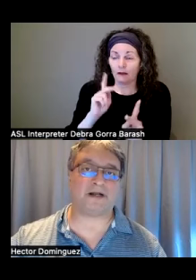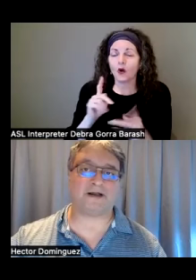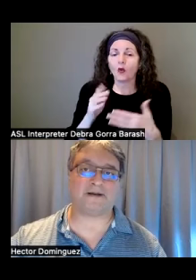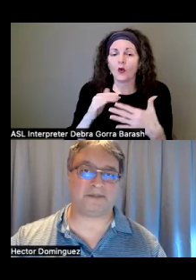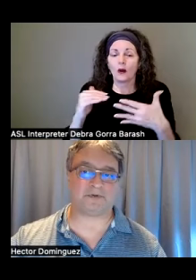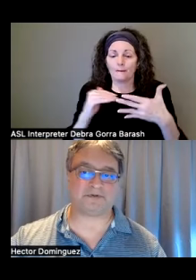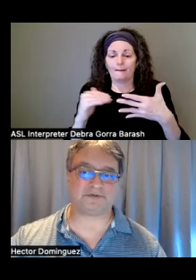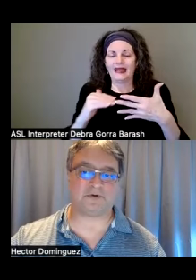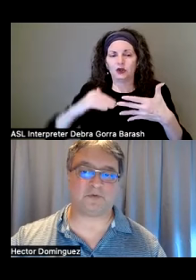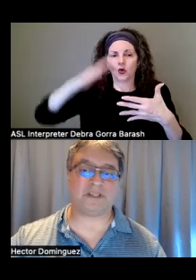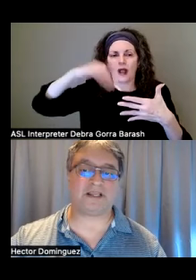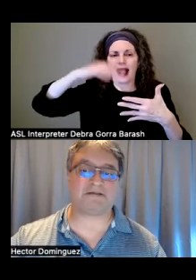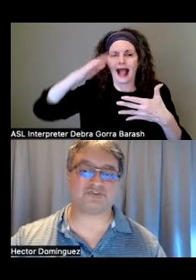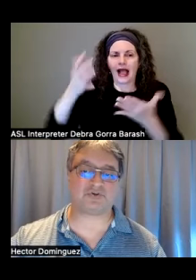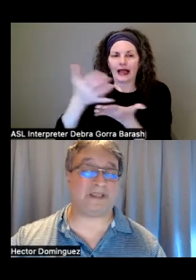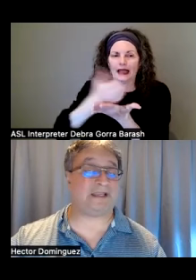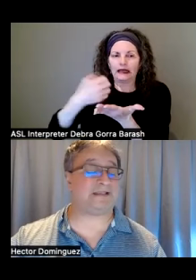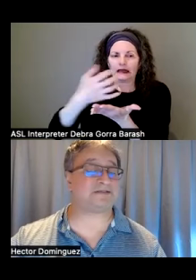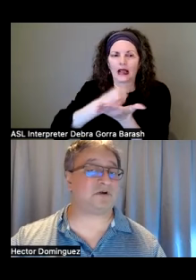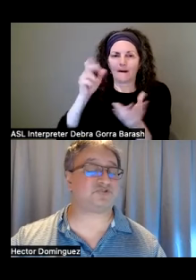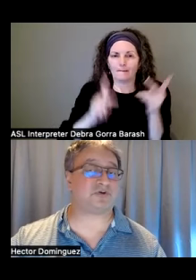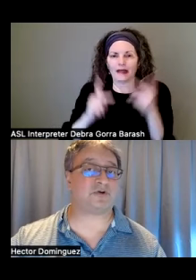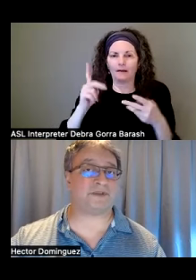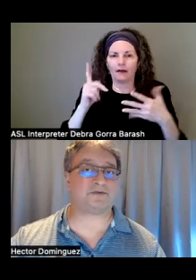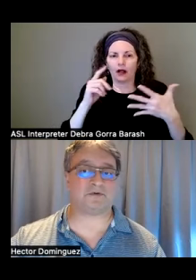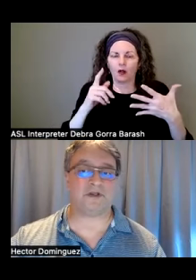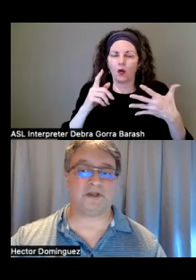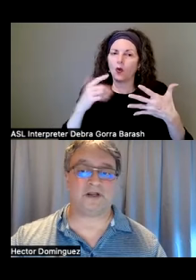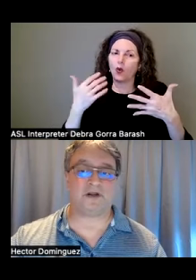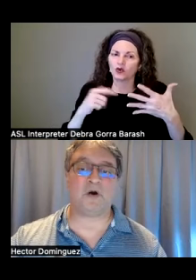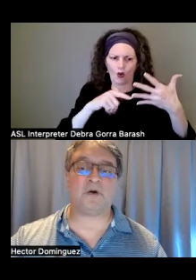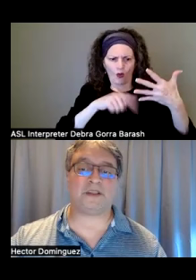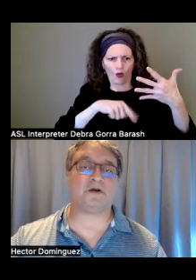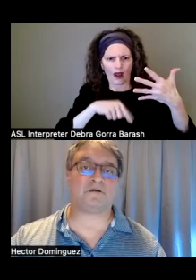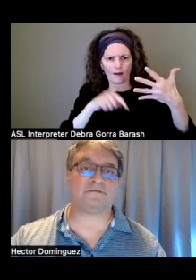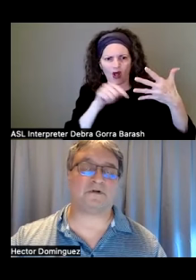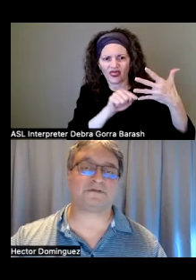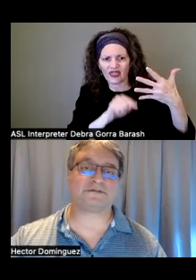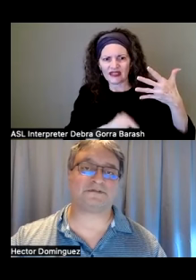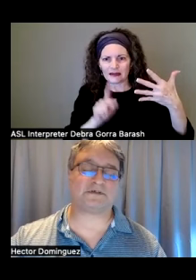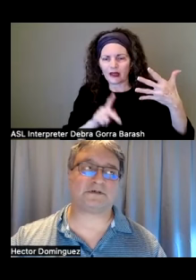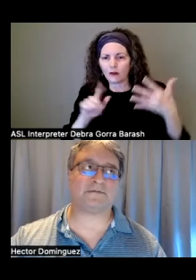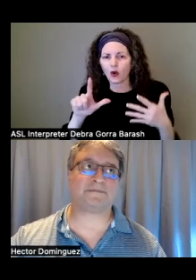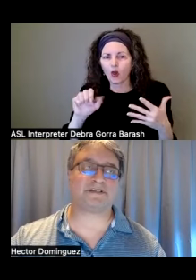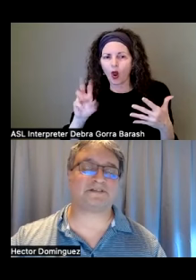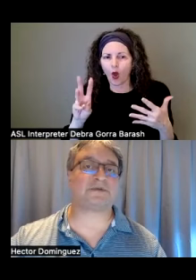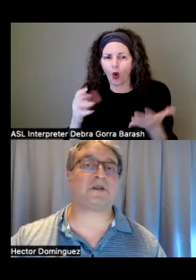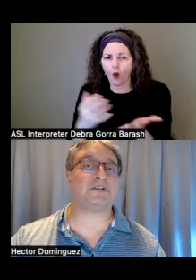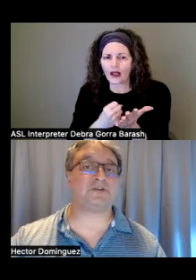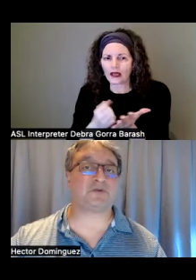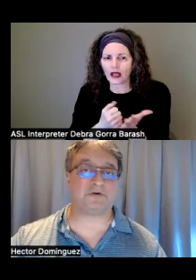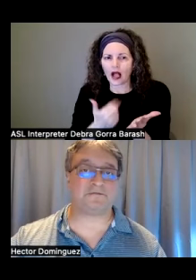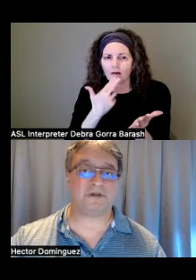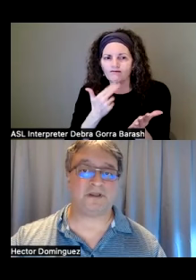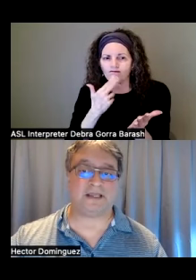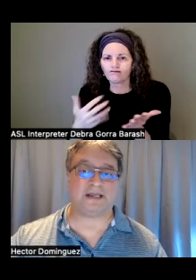income people. So we have a very strong shortcoming to low income folks. So this is something that we